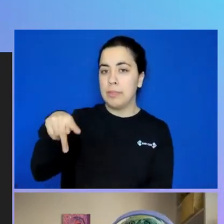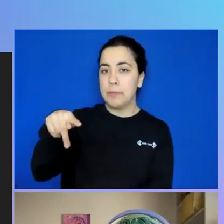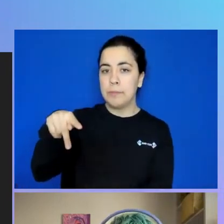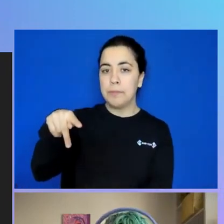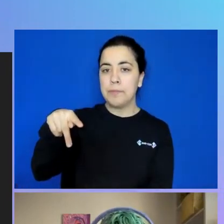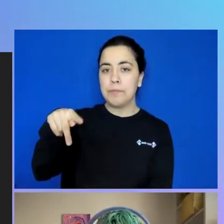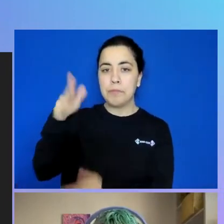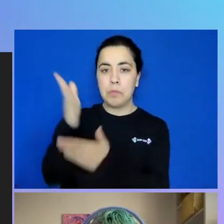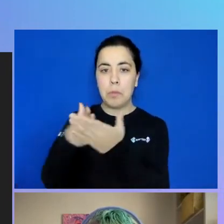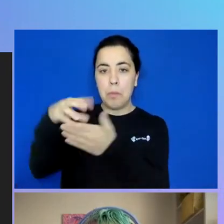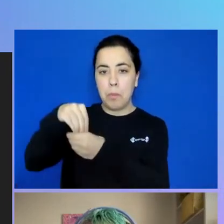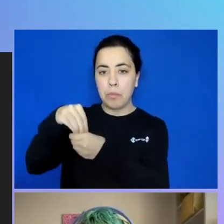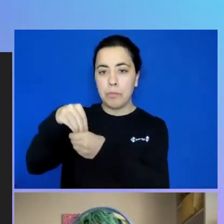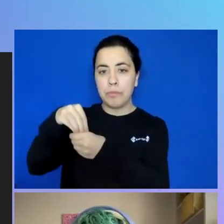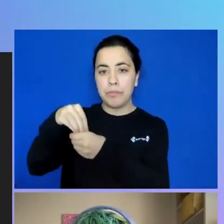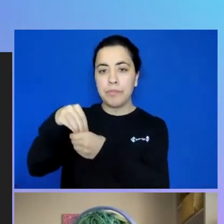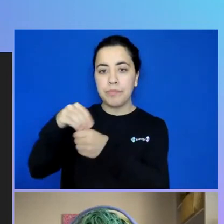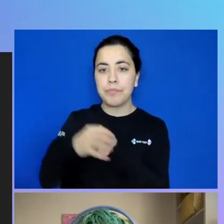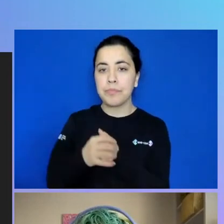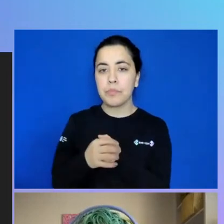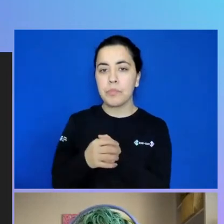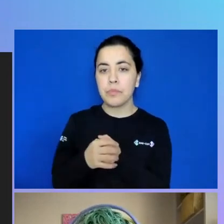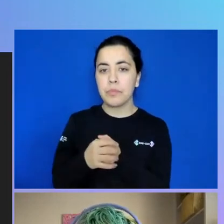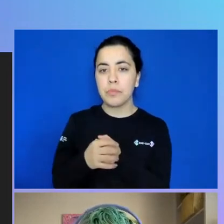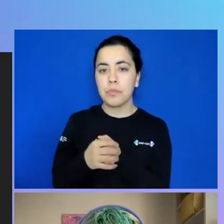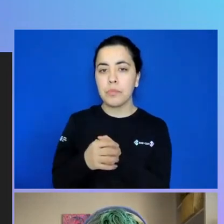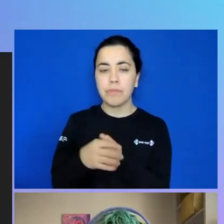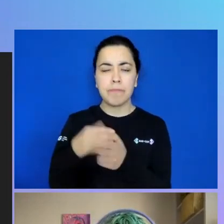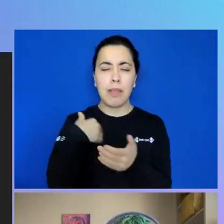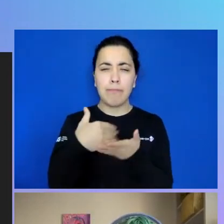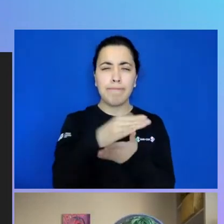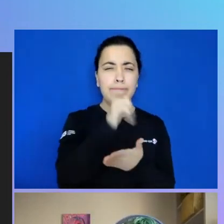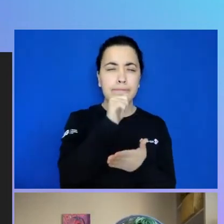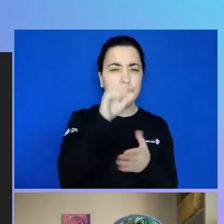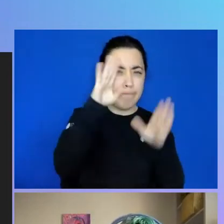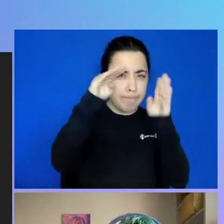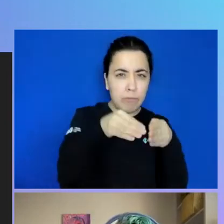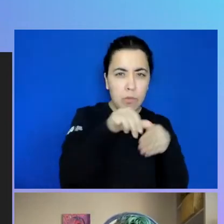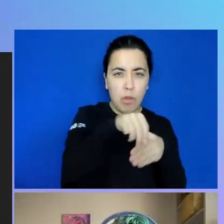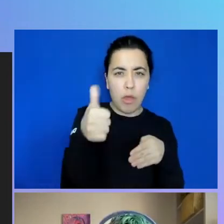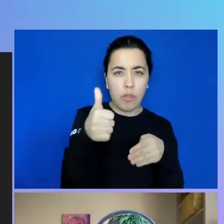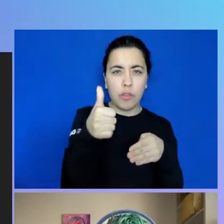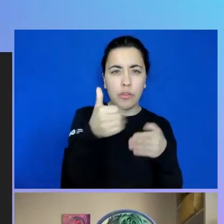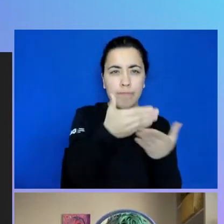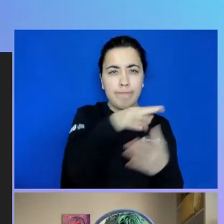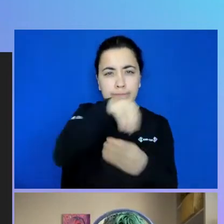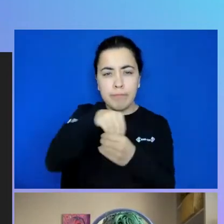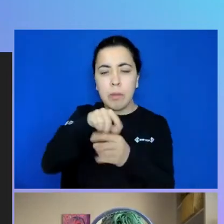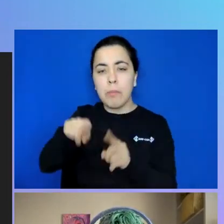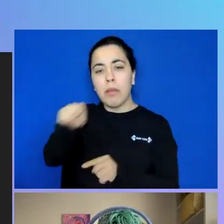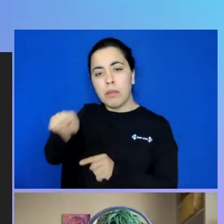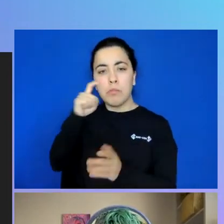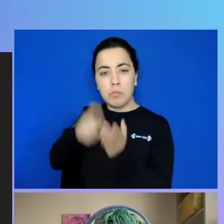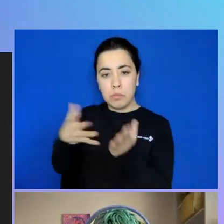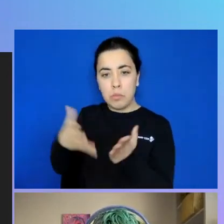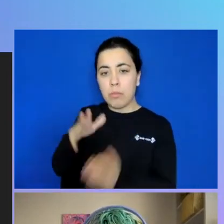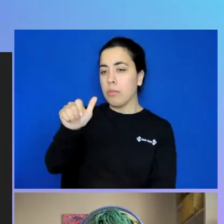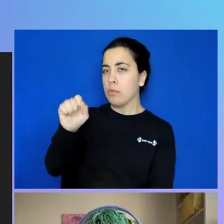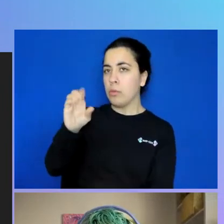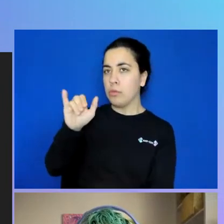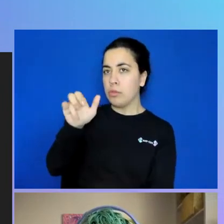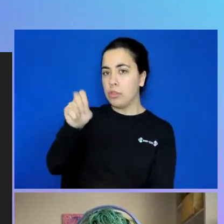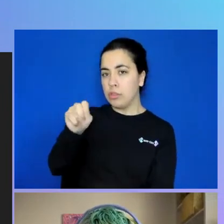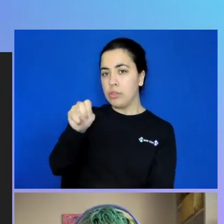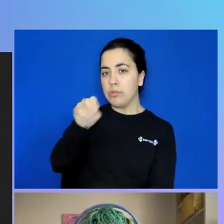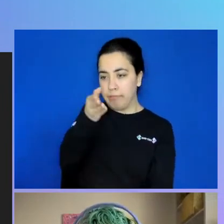definition, where I've also excluded the other properties, but we can see that the association property is passed in with